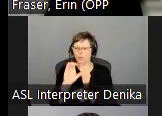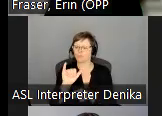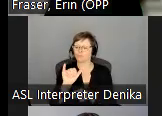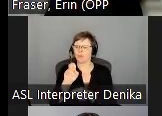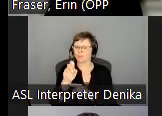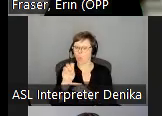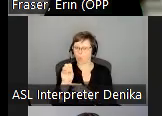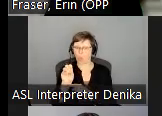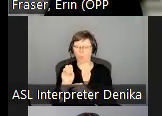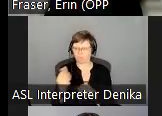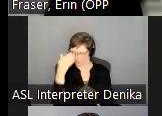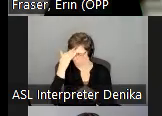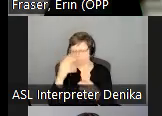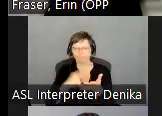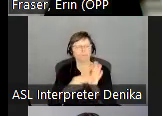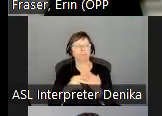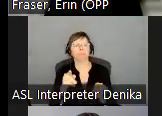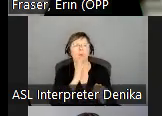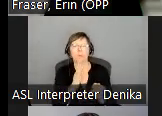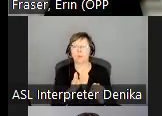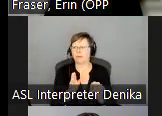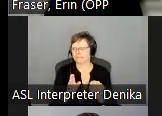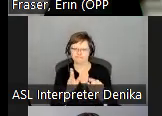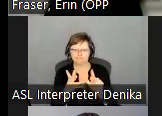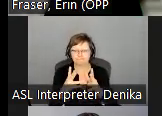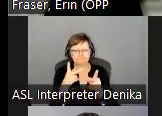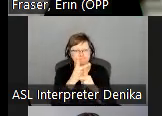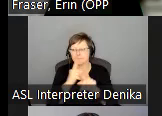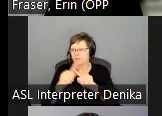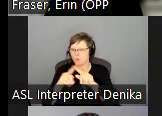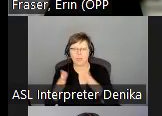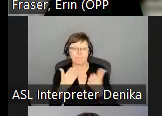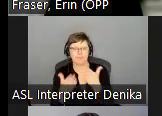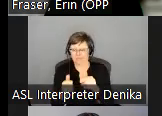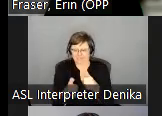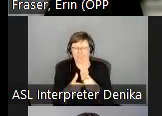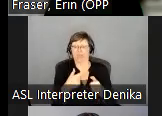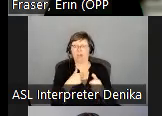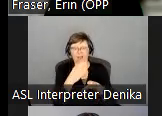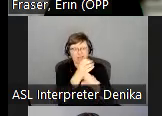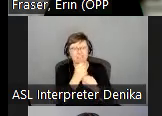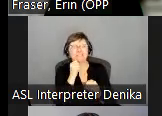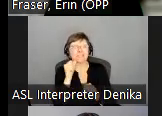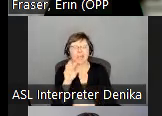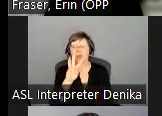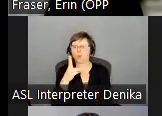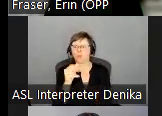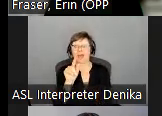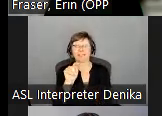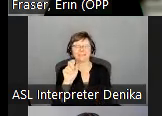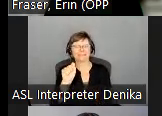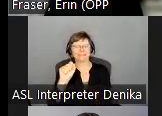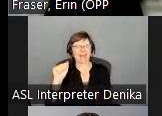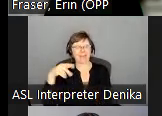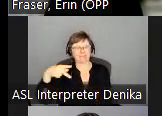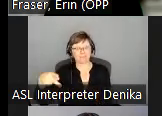going trying to hit you at whatever angle they can. It may be a text message. I got one yesterday on WhatsApp, you know, talking about being added to a group to